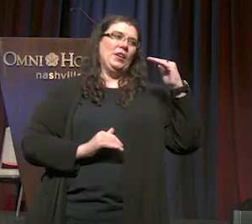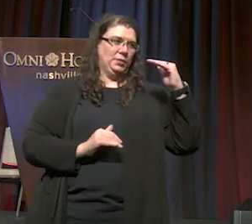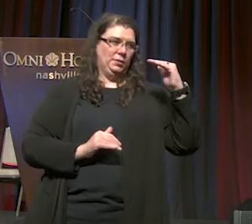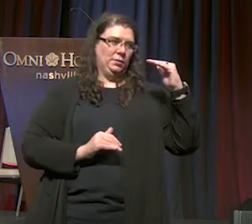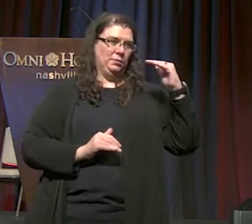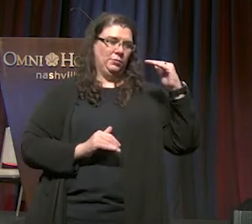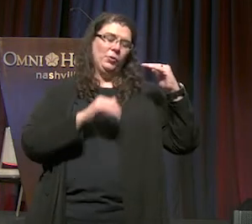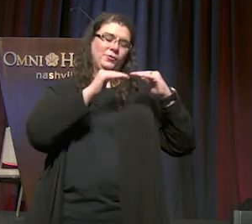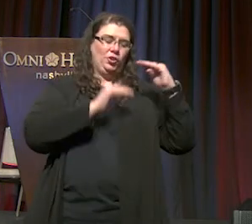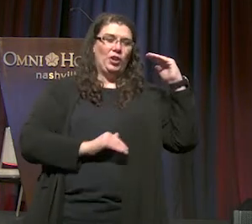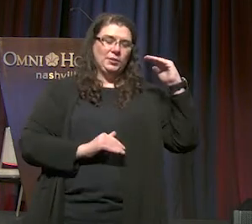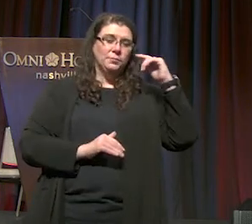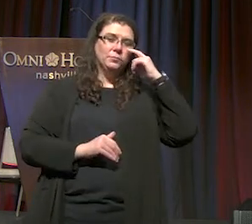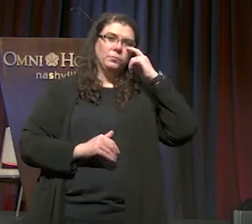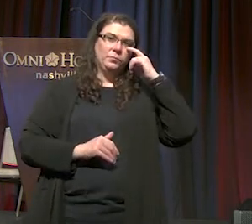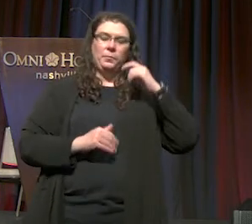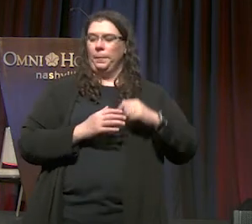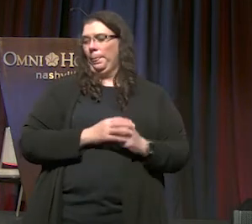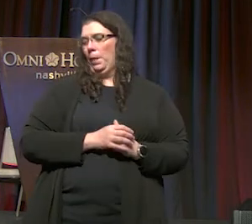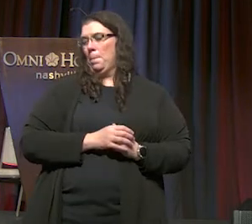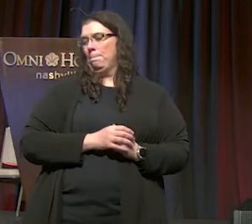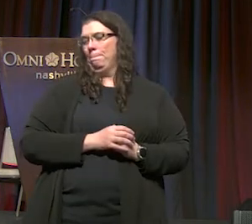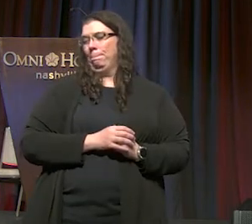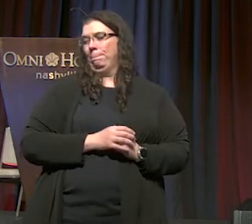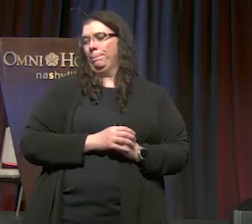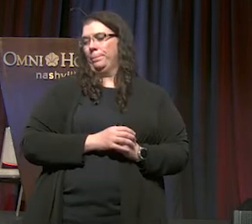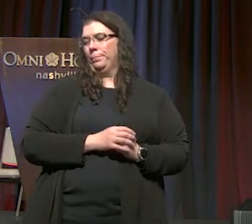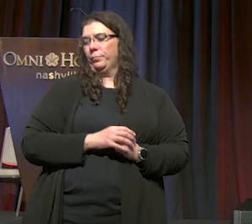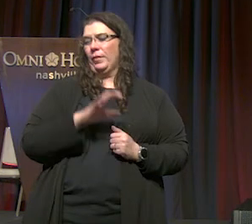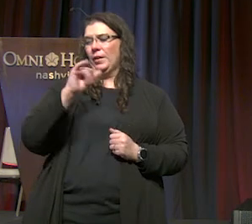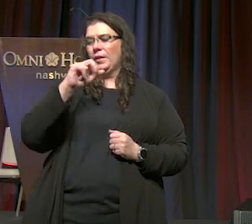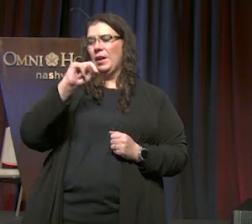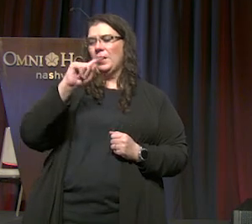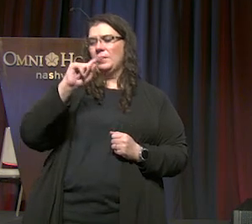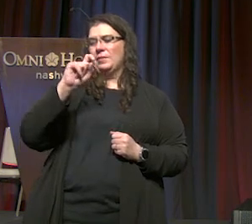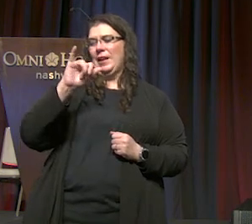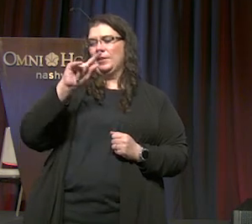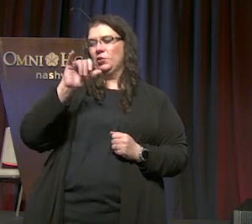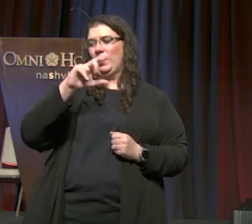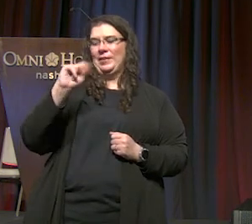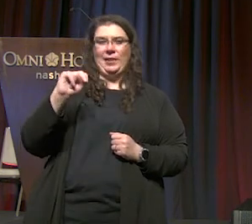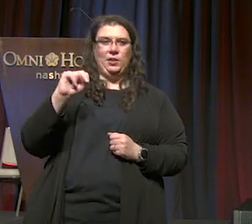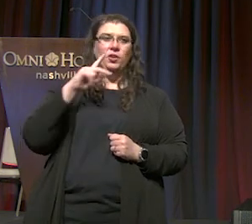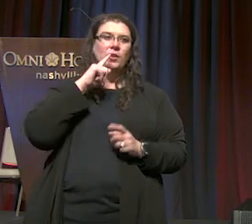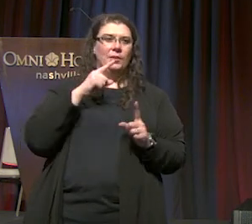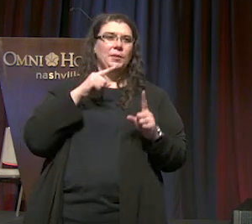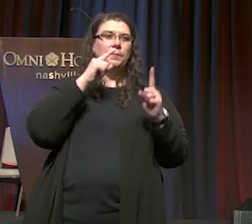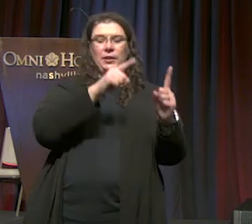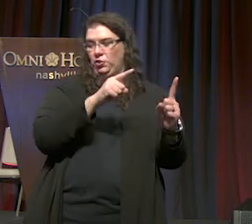Second, contextualization is a missional, structural, and connectional